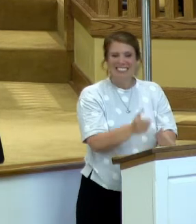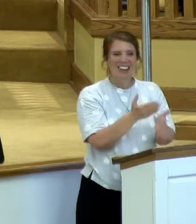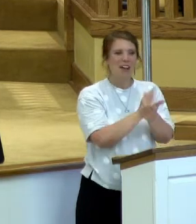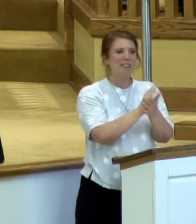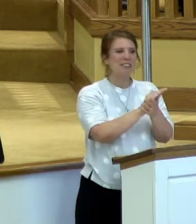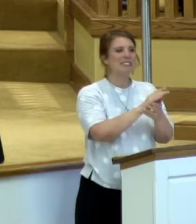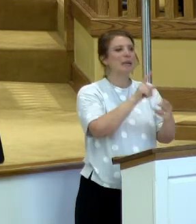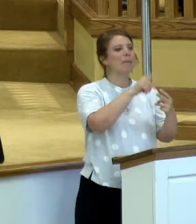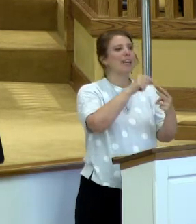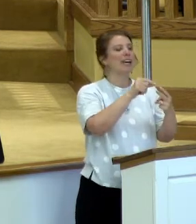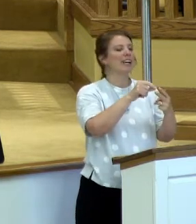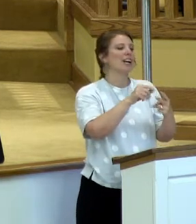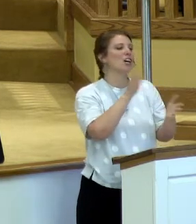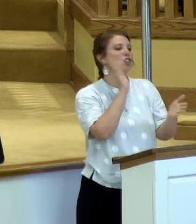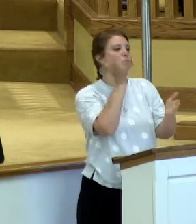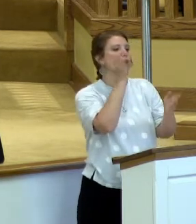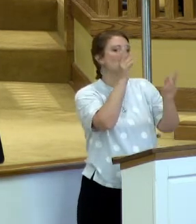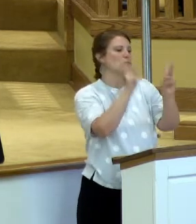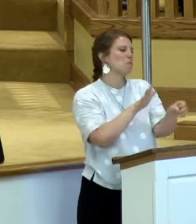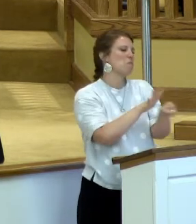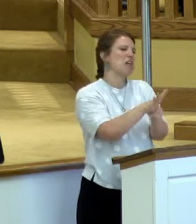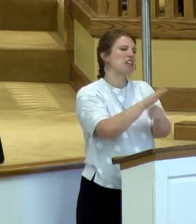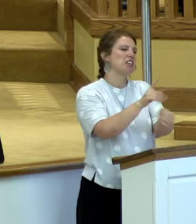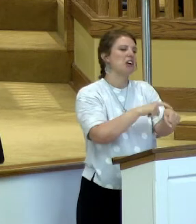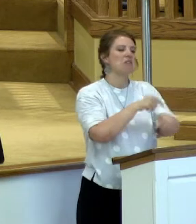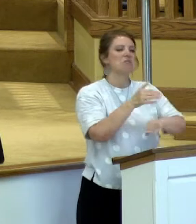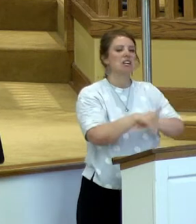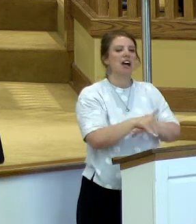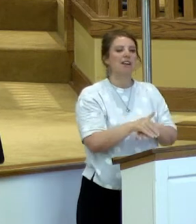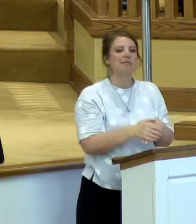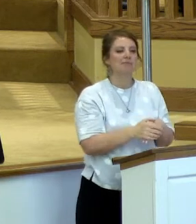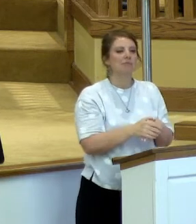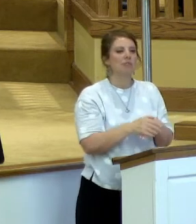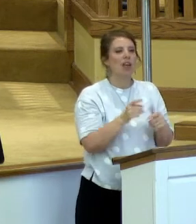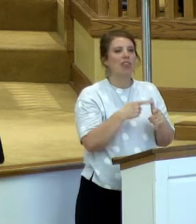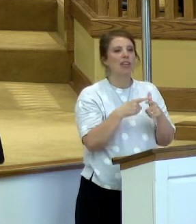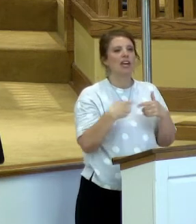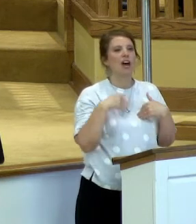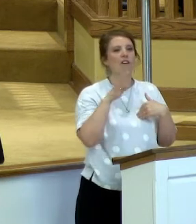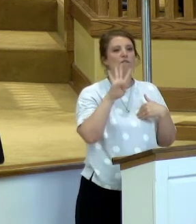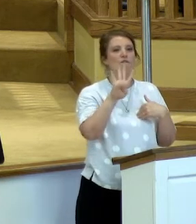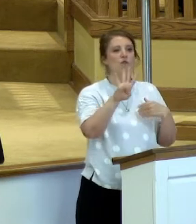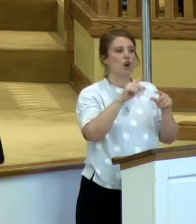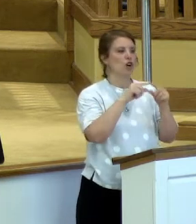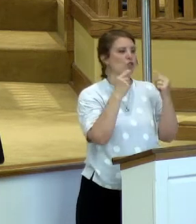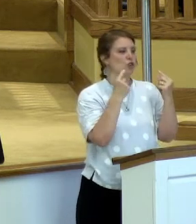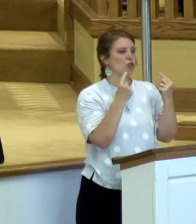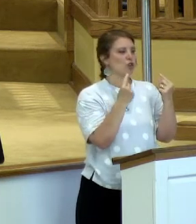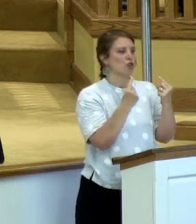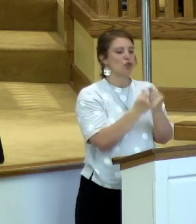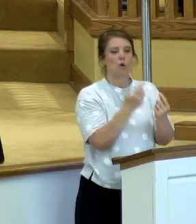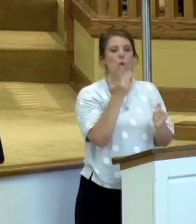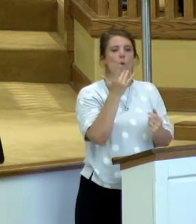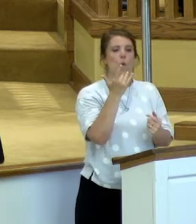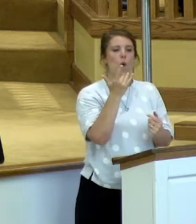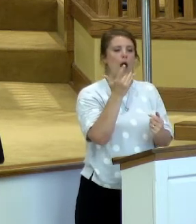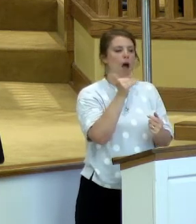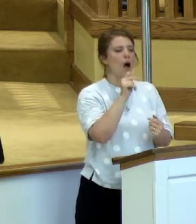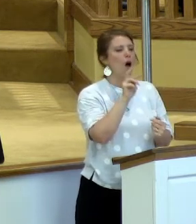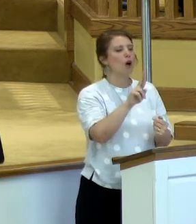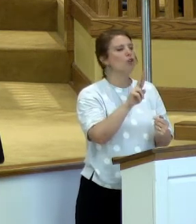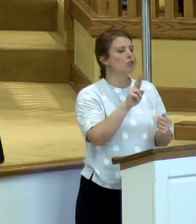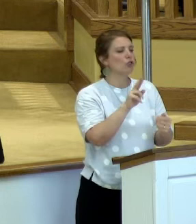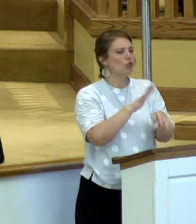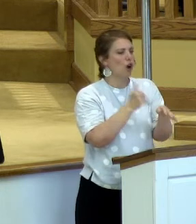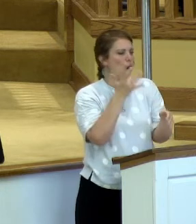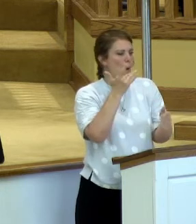All right, pick a spokesperson, and we have plenty of time tonight. And then we'll have four groups. So why? Why do we have an altar call?